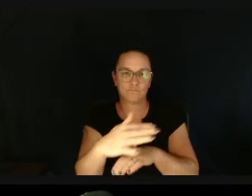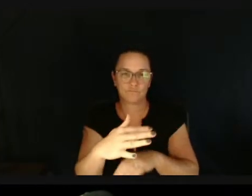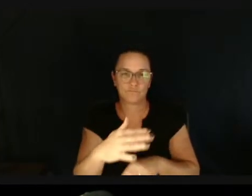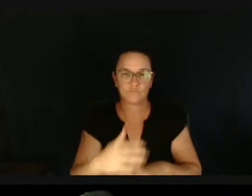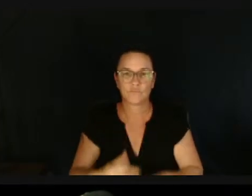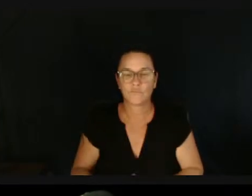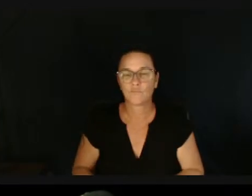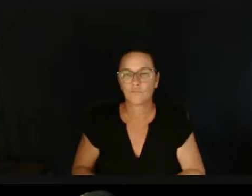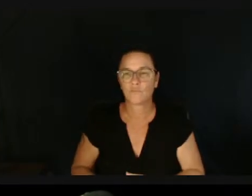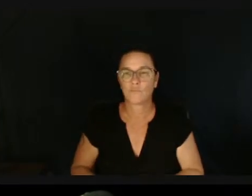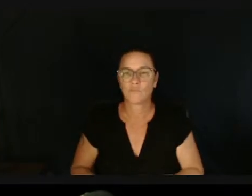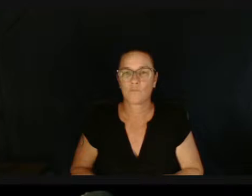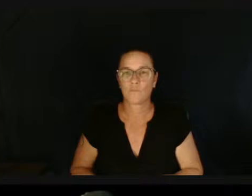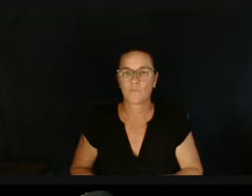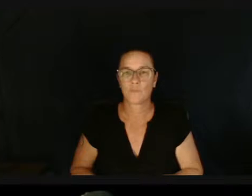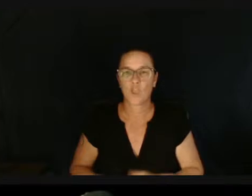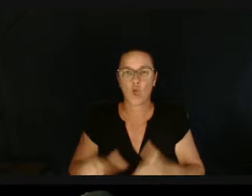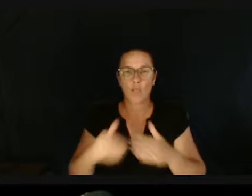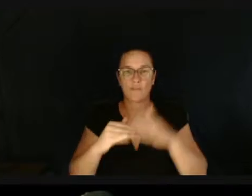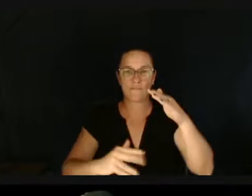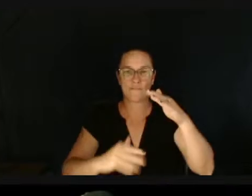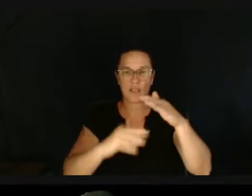here as well, getting filled into.